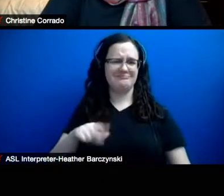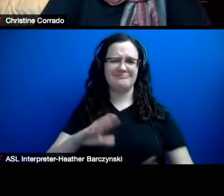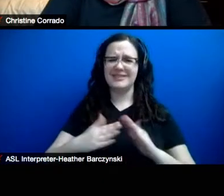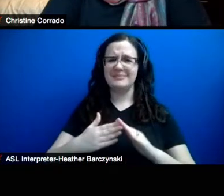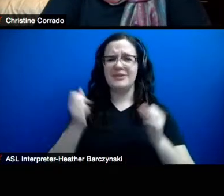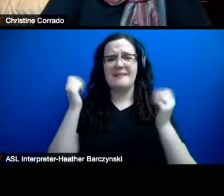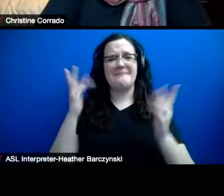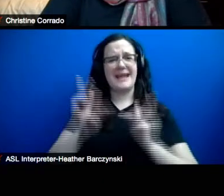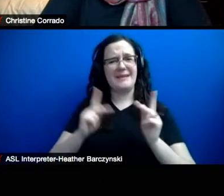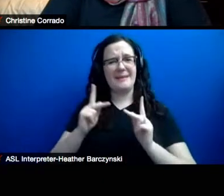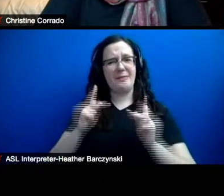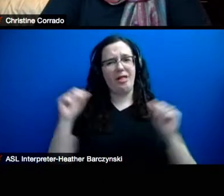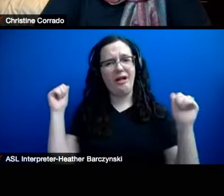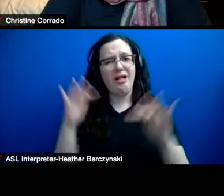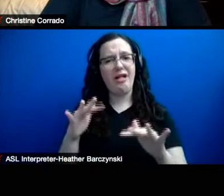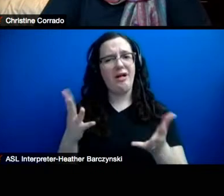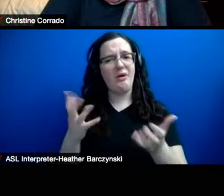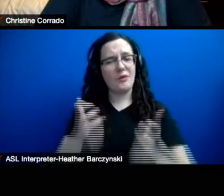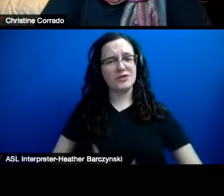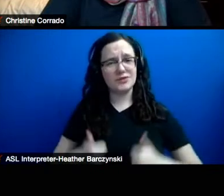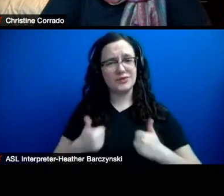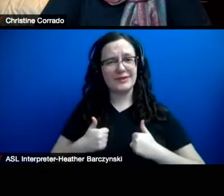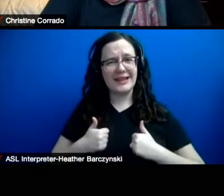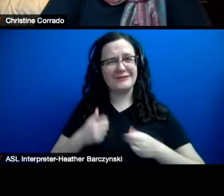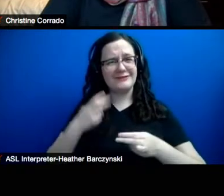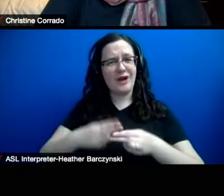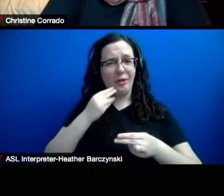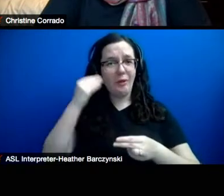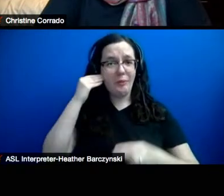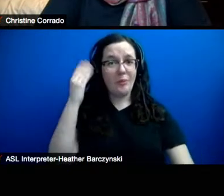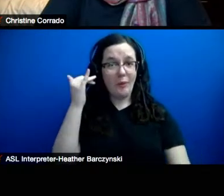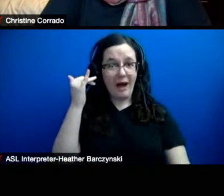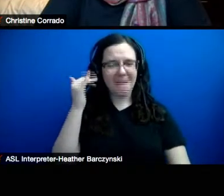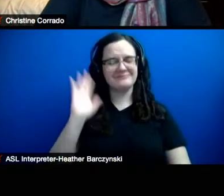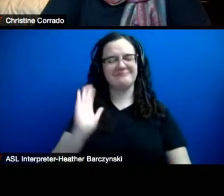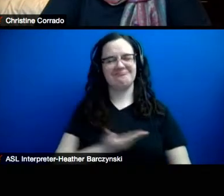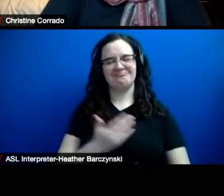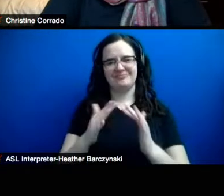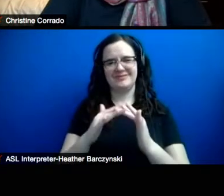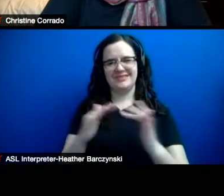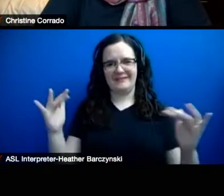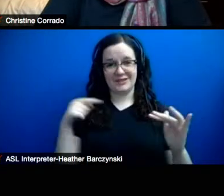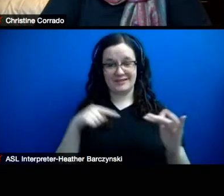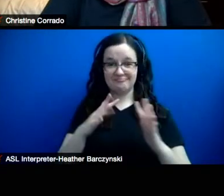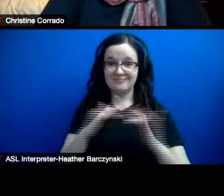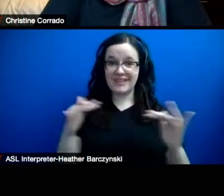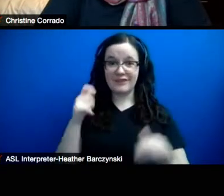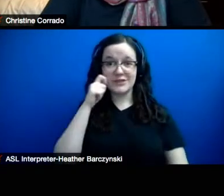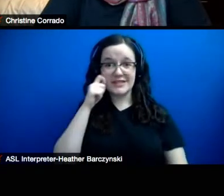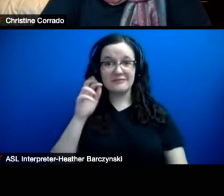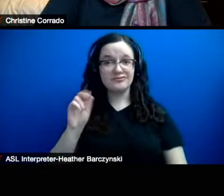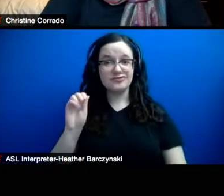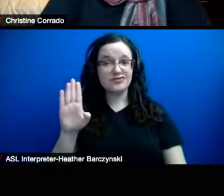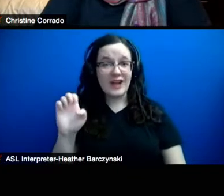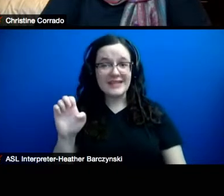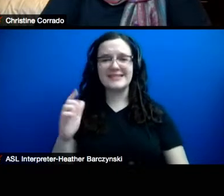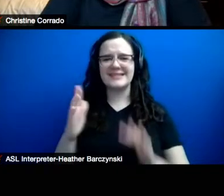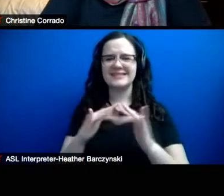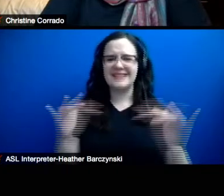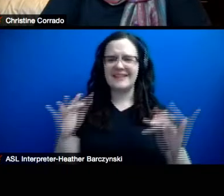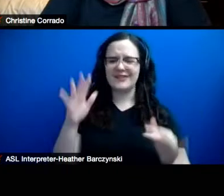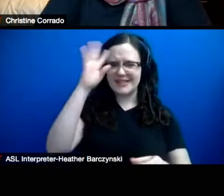to call home, is our diversity. Diversity in race, diversity in faith,